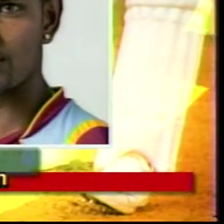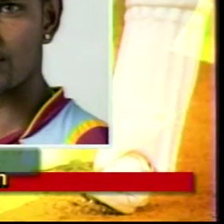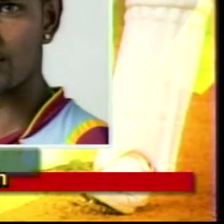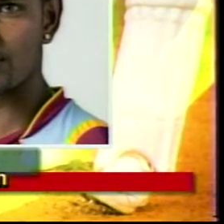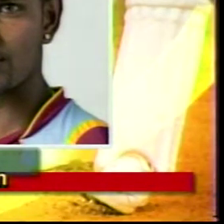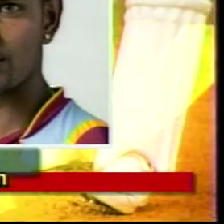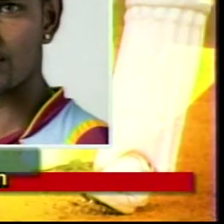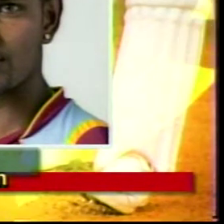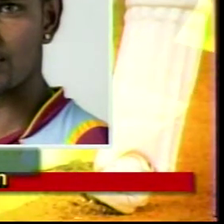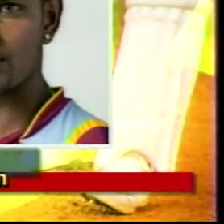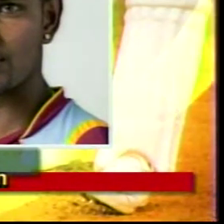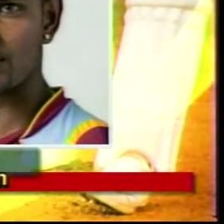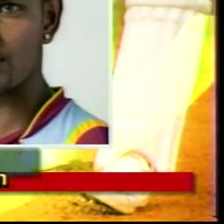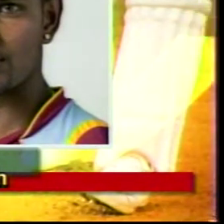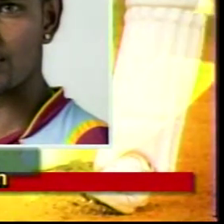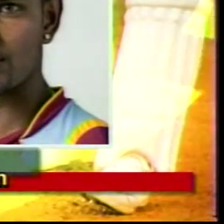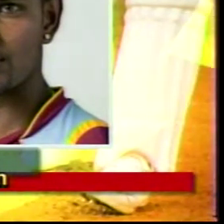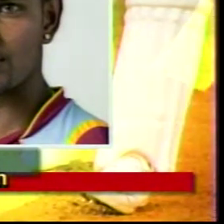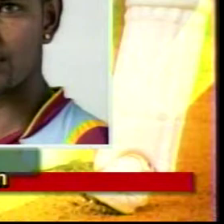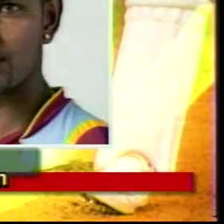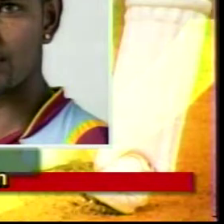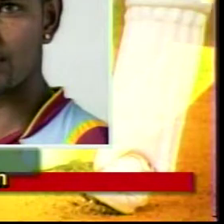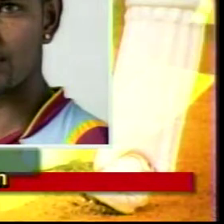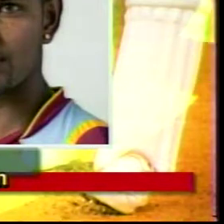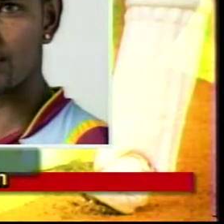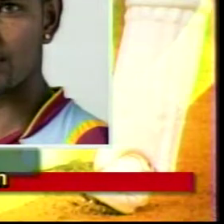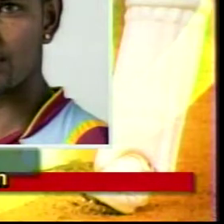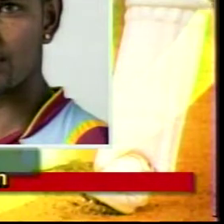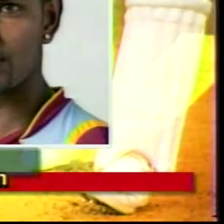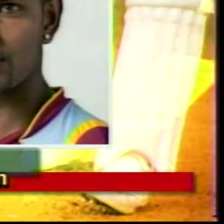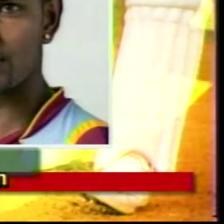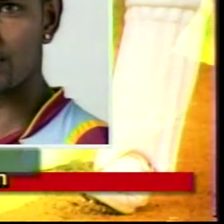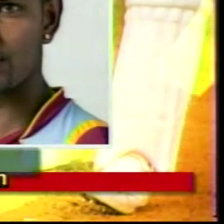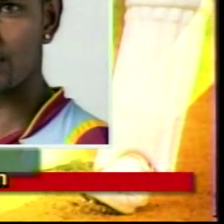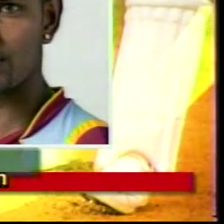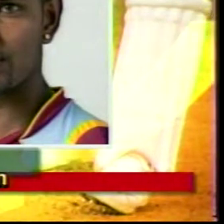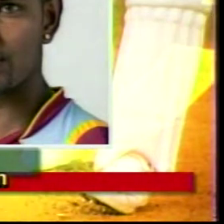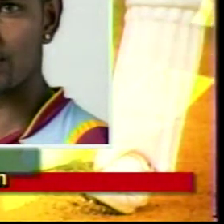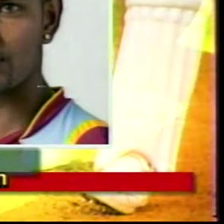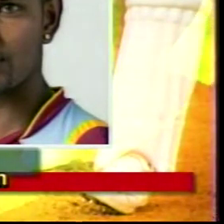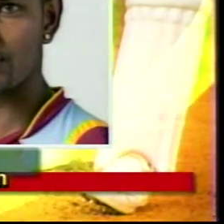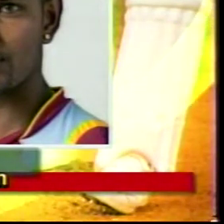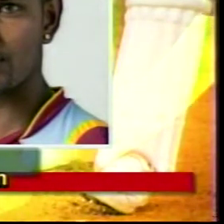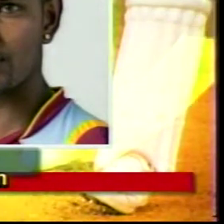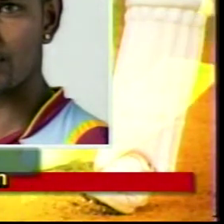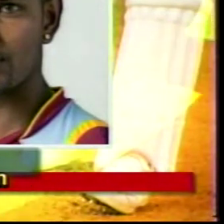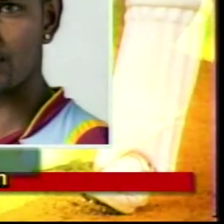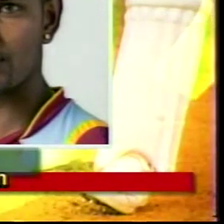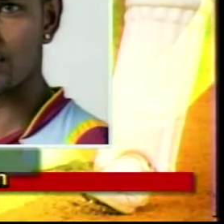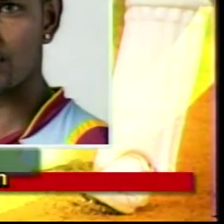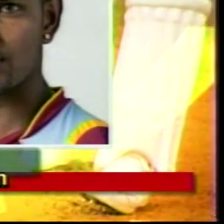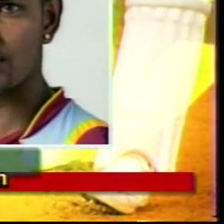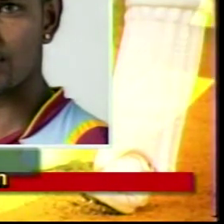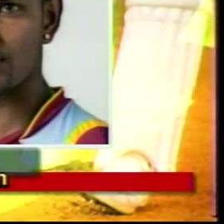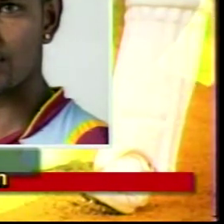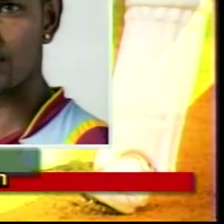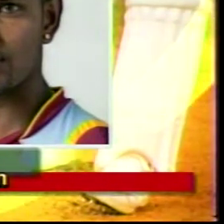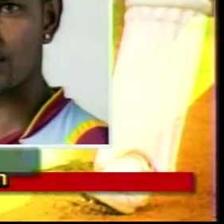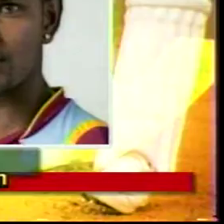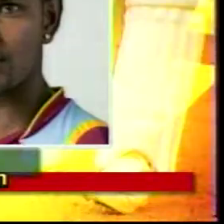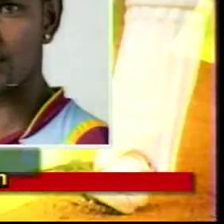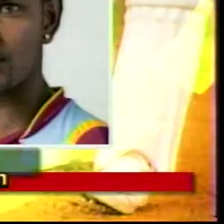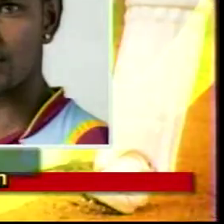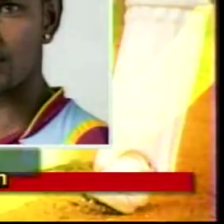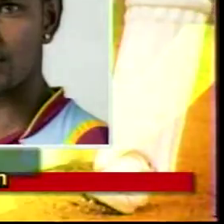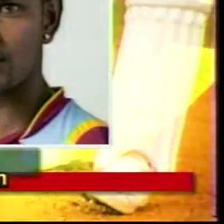get down there on tomorrow morning, and when we want to pick our team, our fast bowler that we have will give the South Africans some